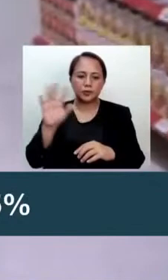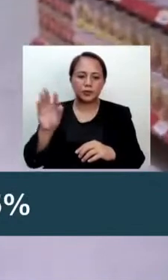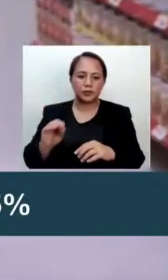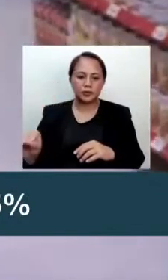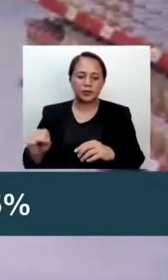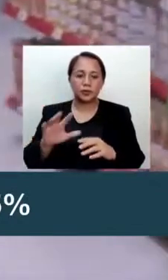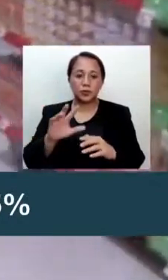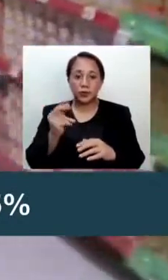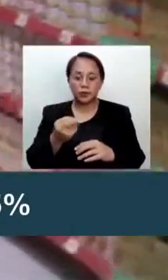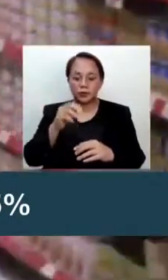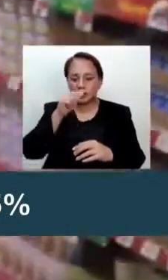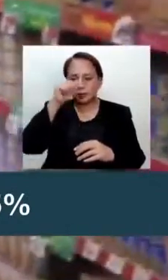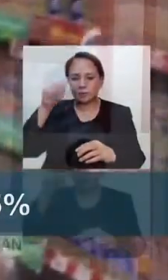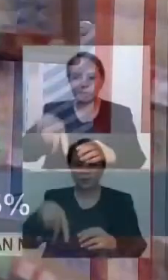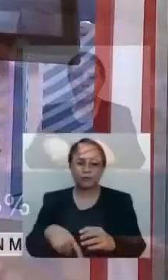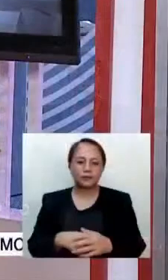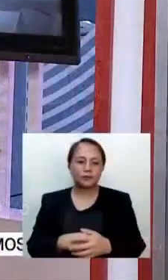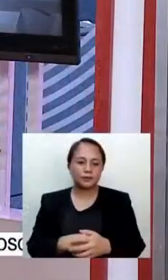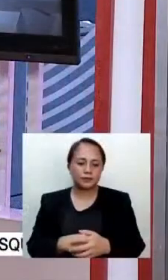April.